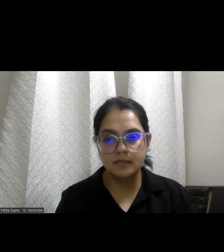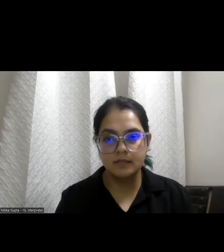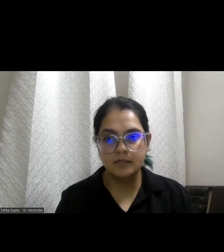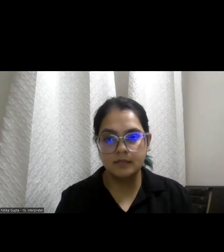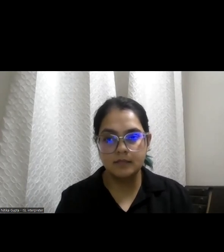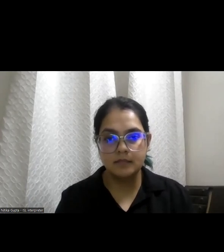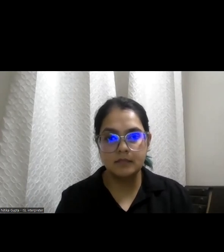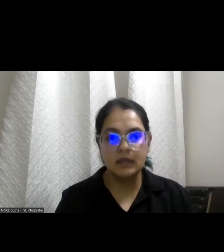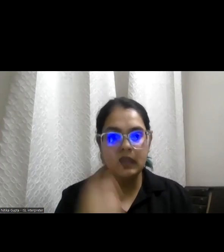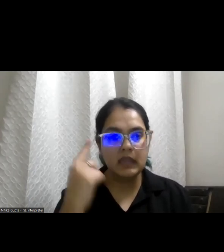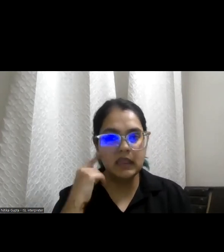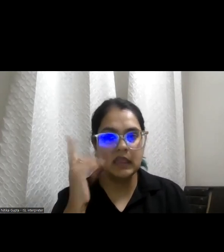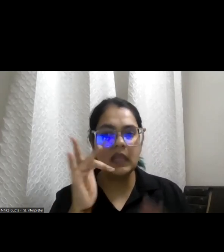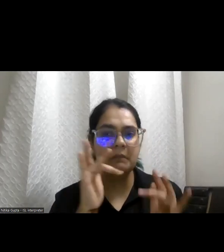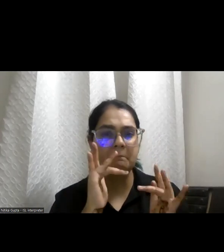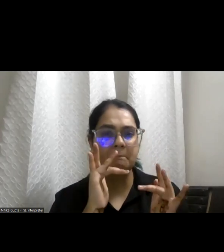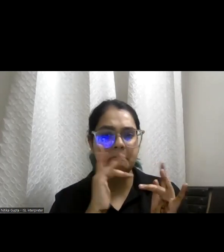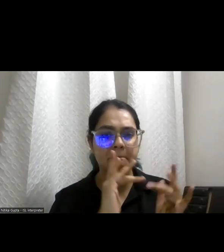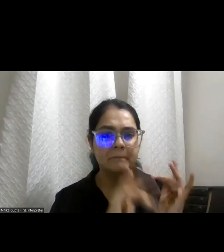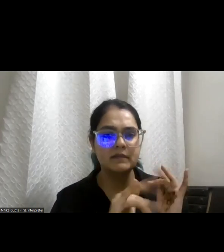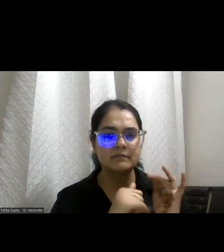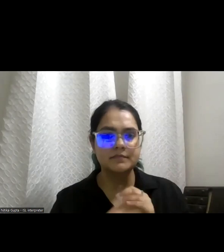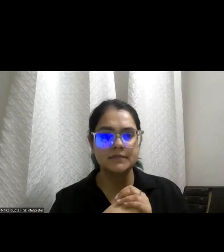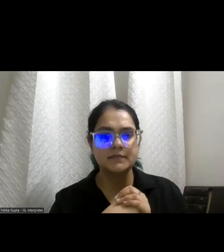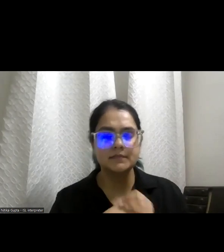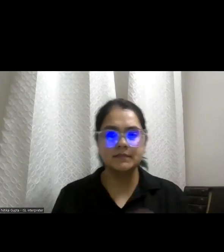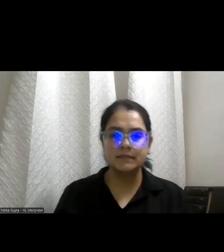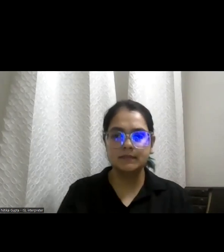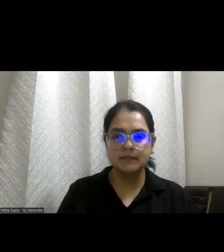It seems Sanjay Mishra's